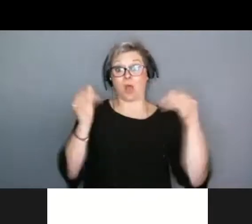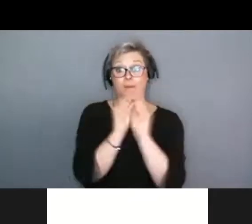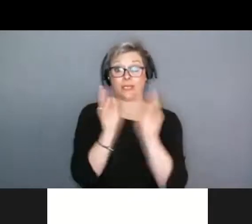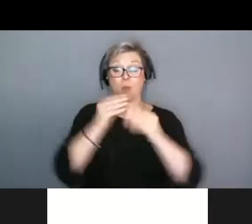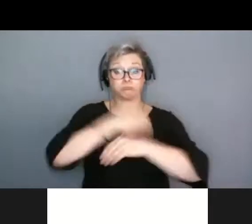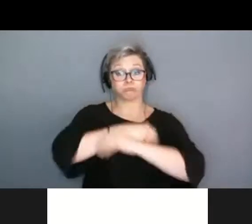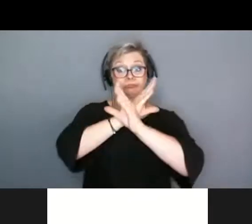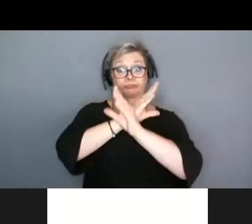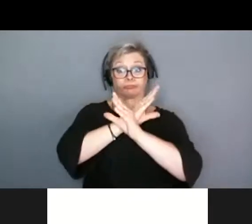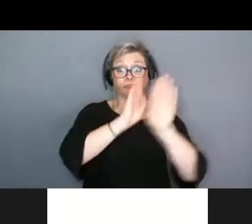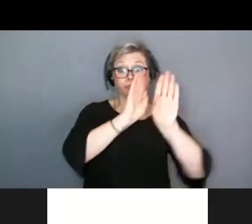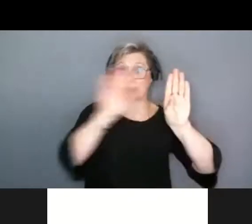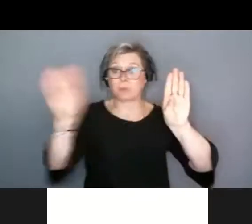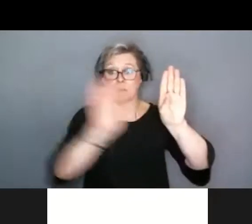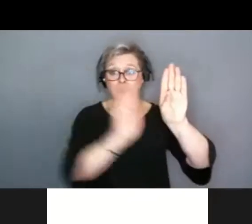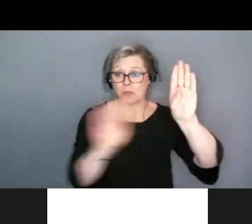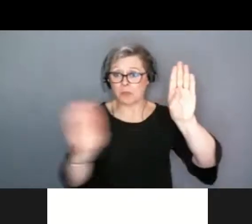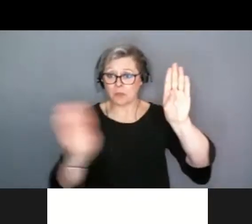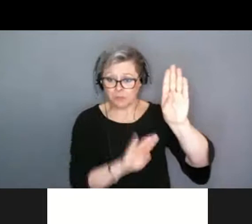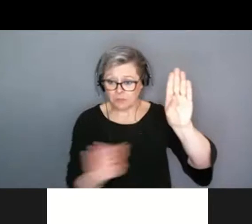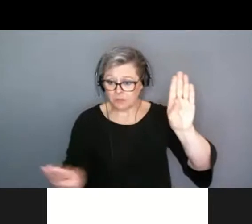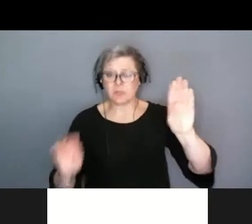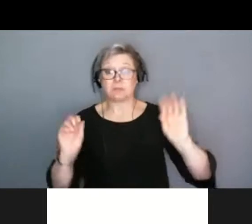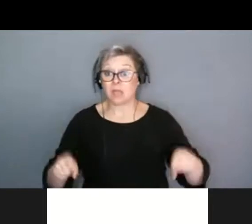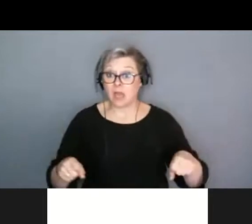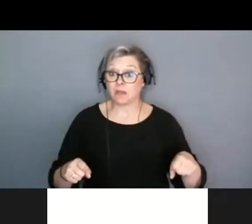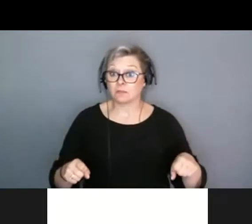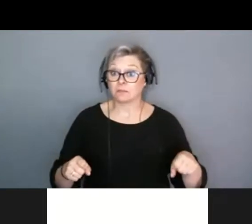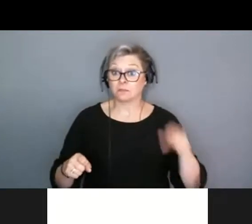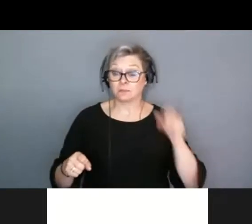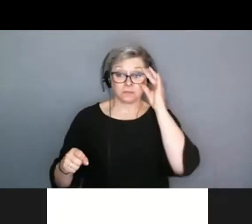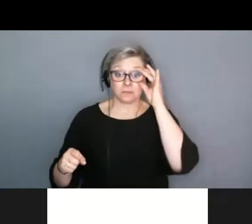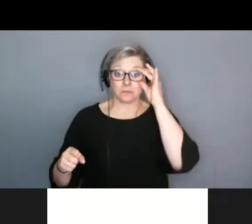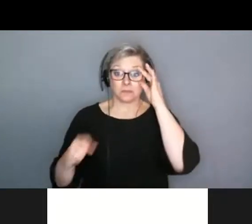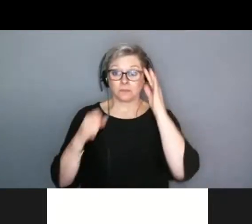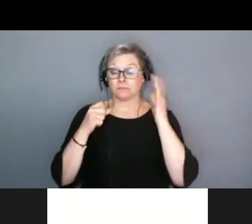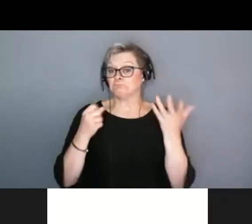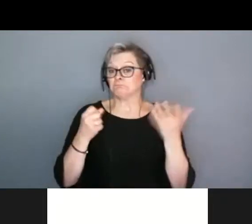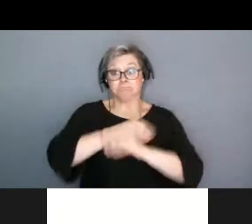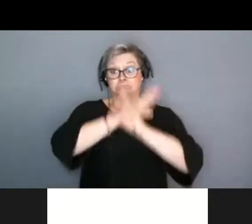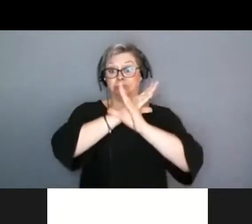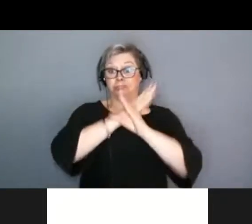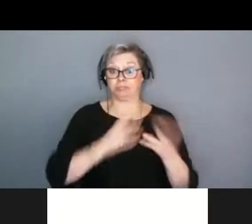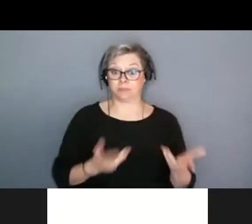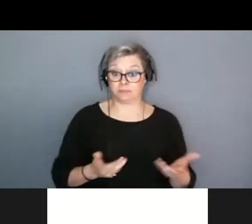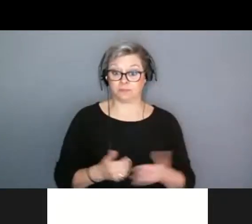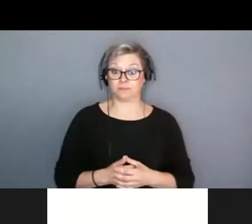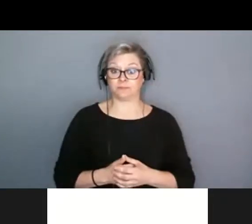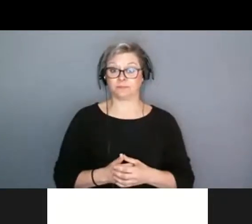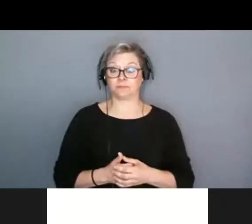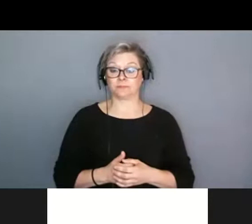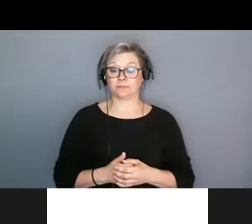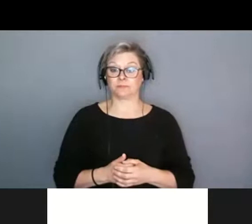are really joining virtually, just as we are